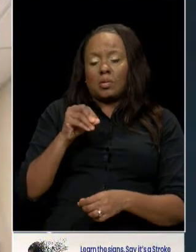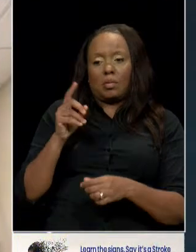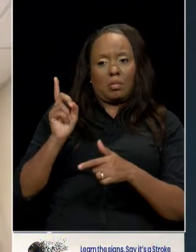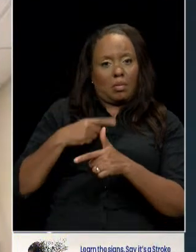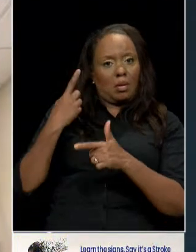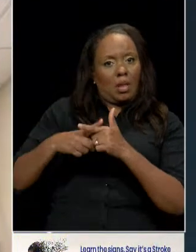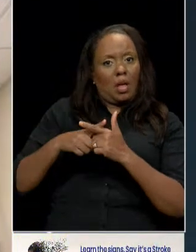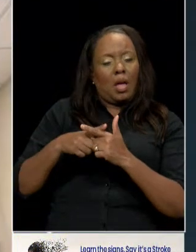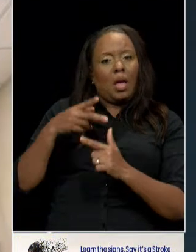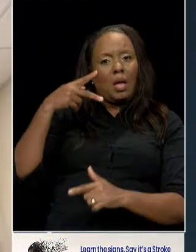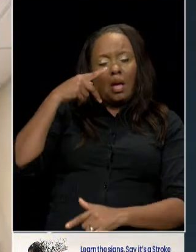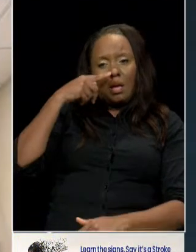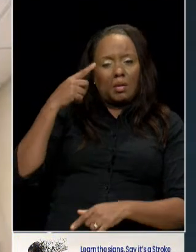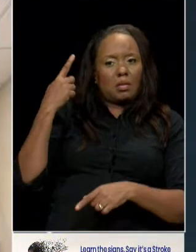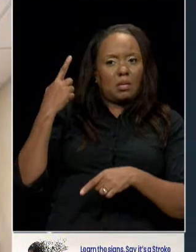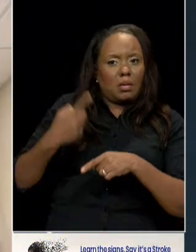also